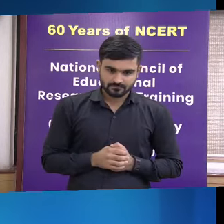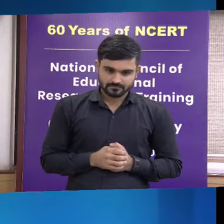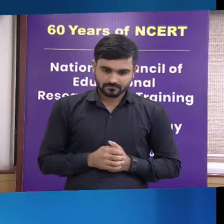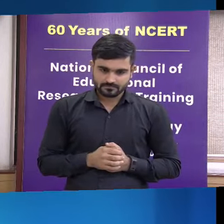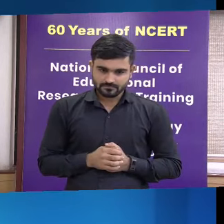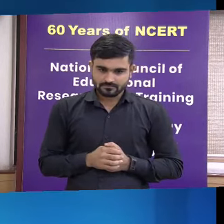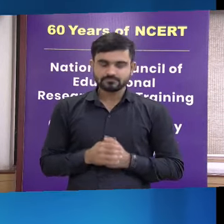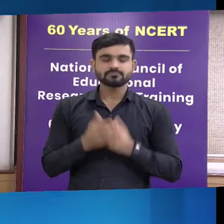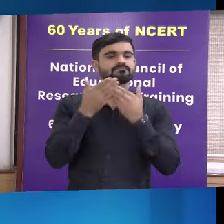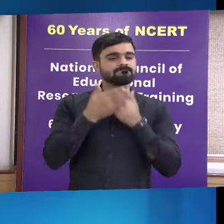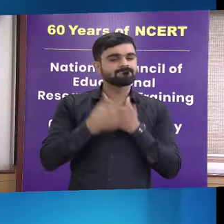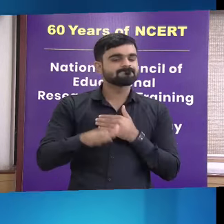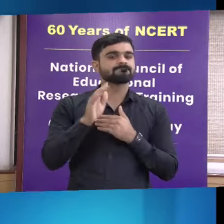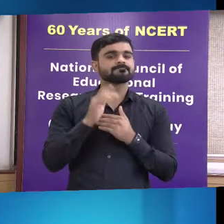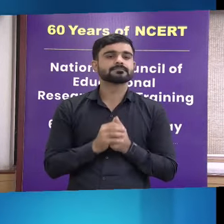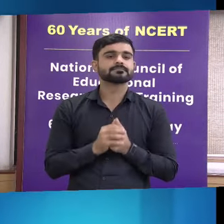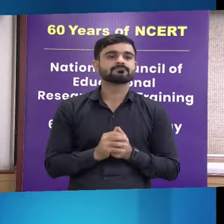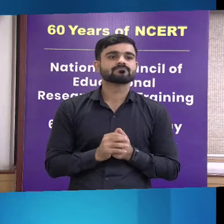again,